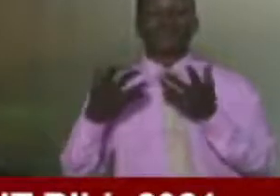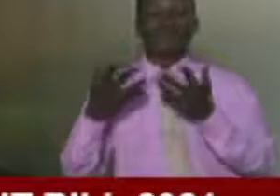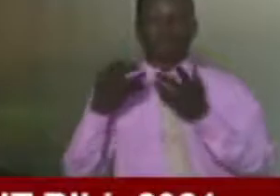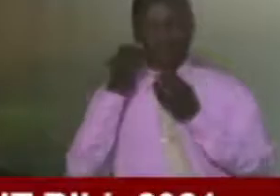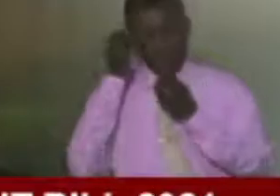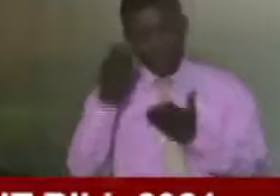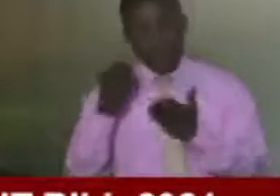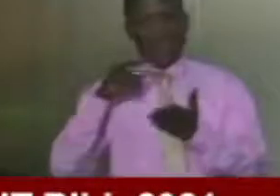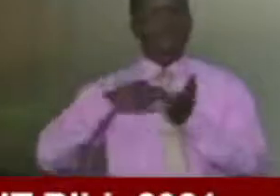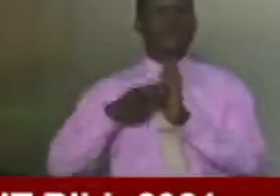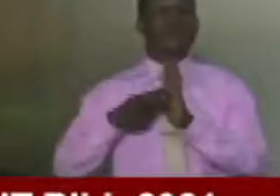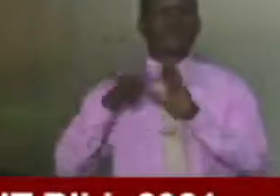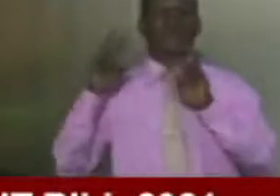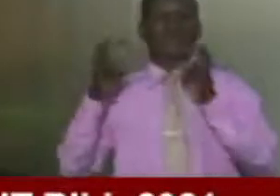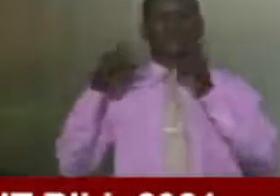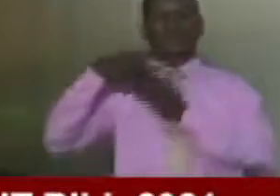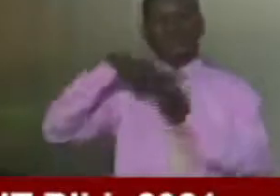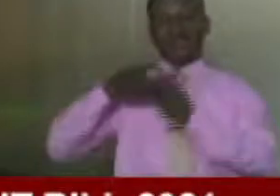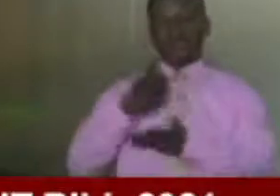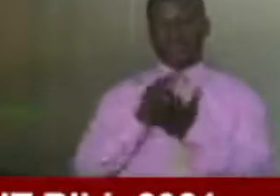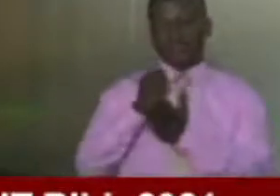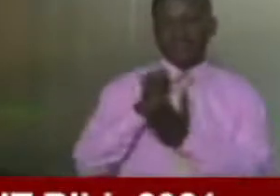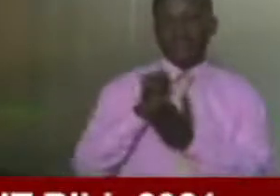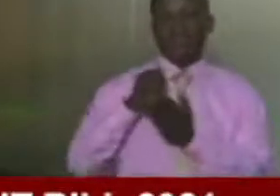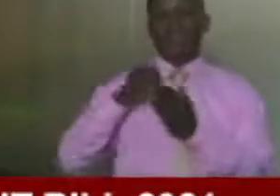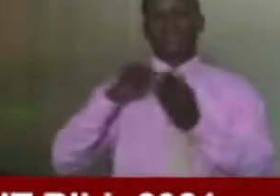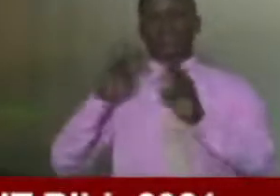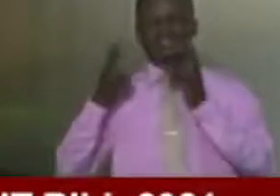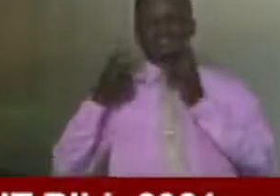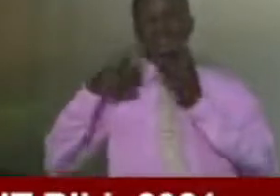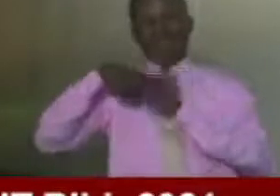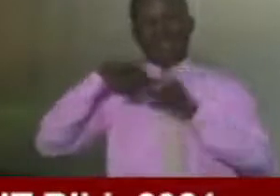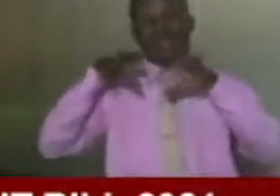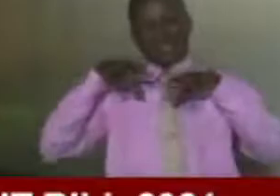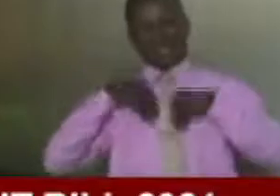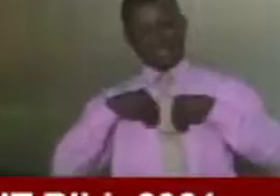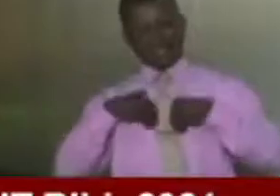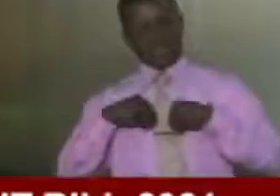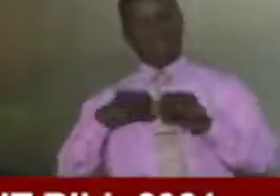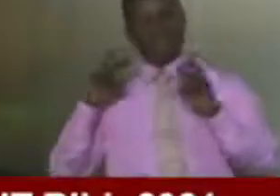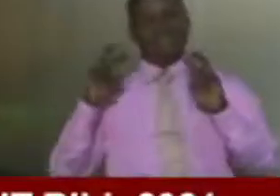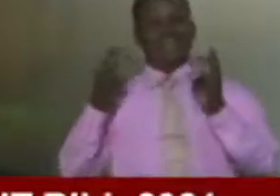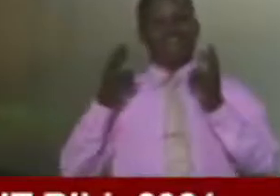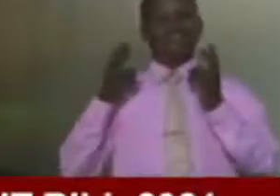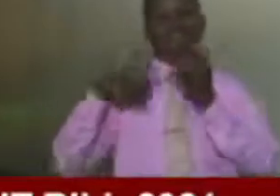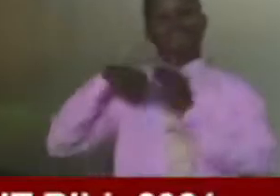that issues around trust, issues around acceptance, issues that leads to